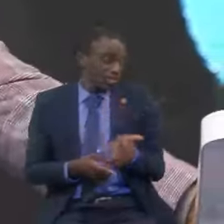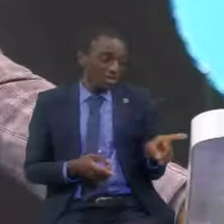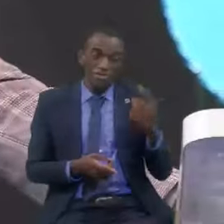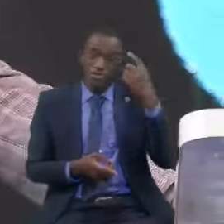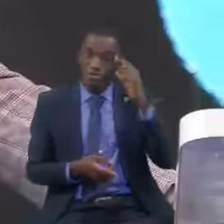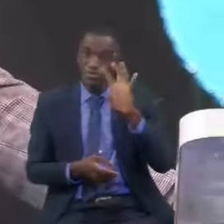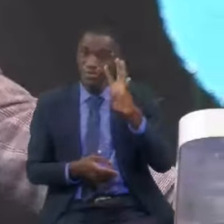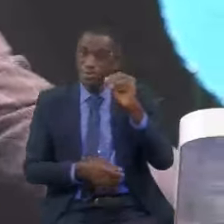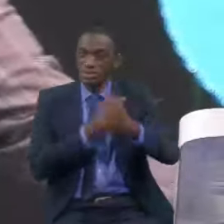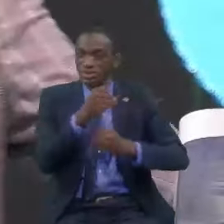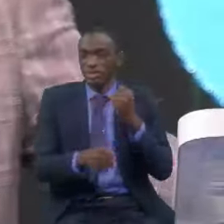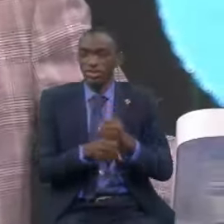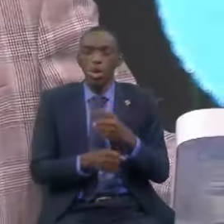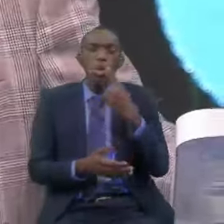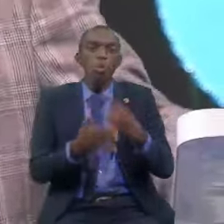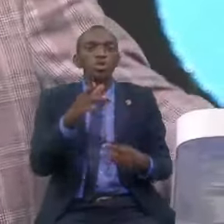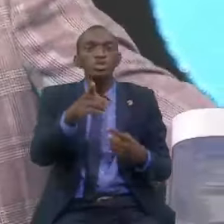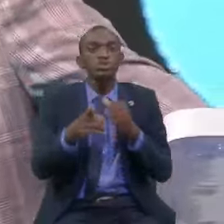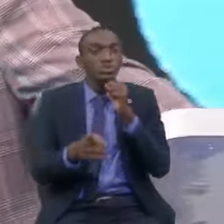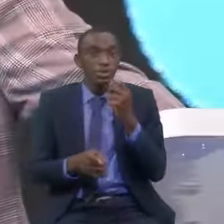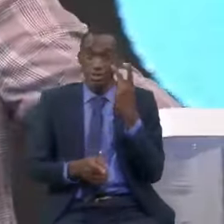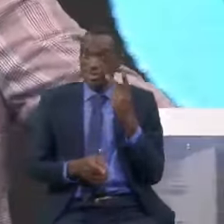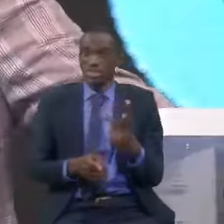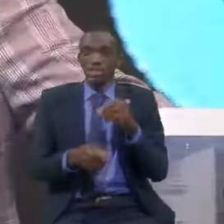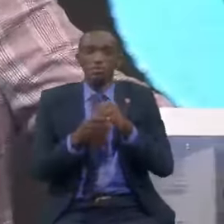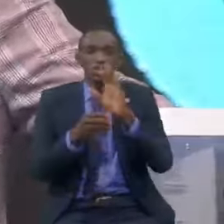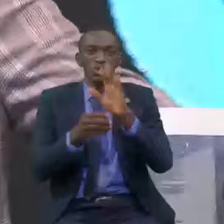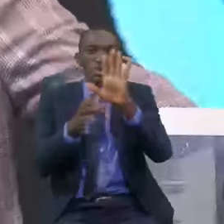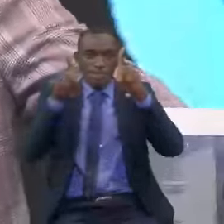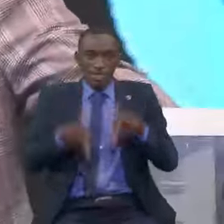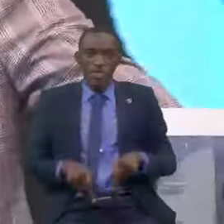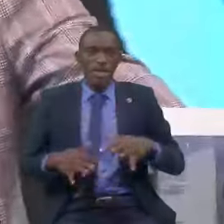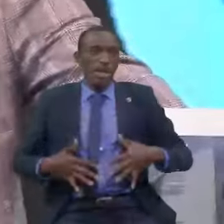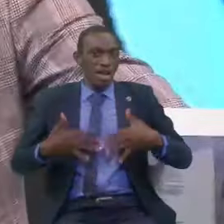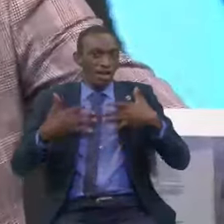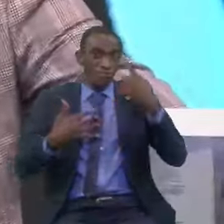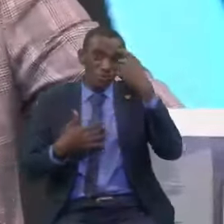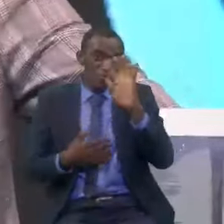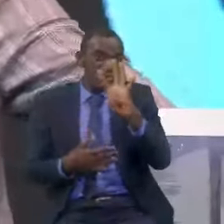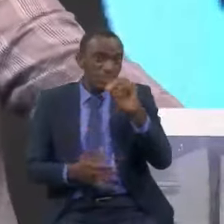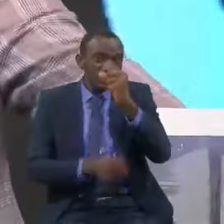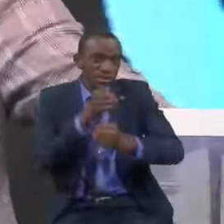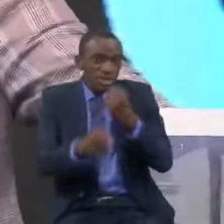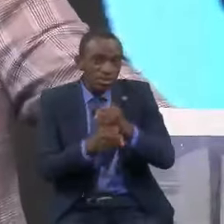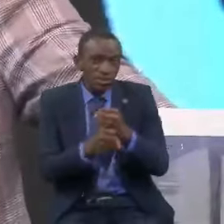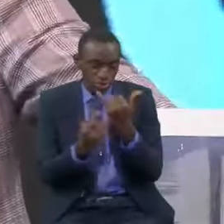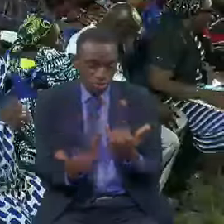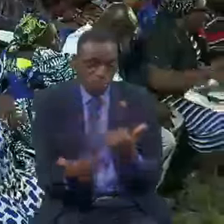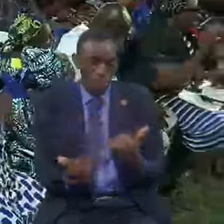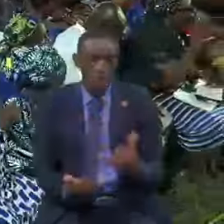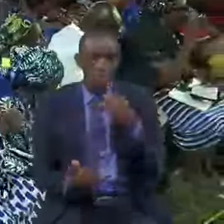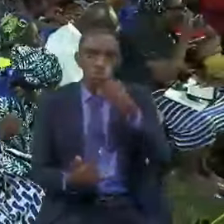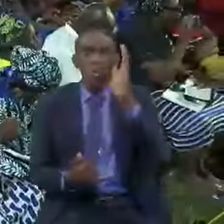have not seen in your personal life for 40 years, tonight you will see.